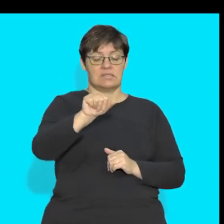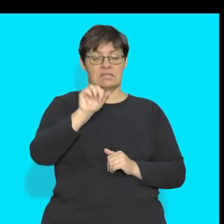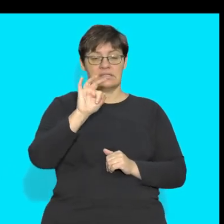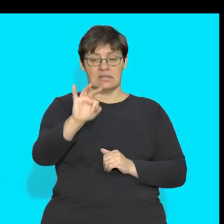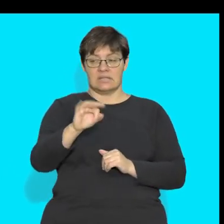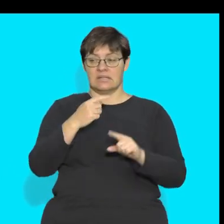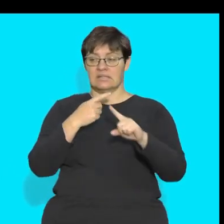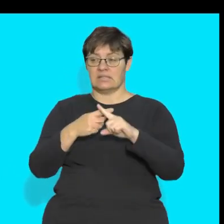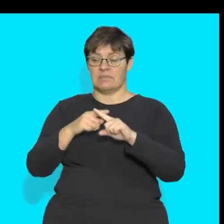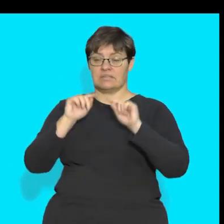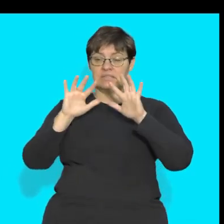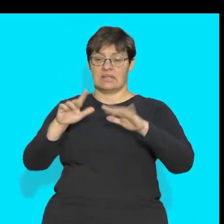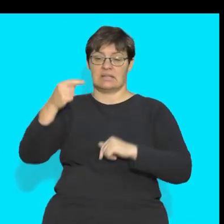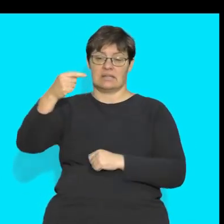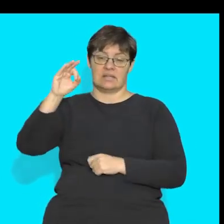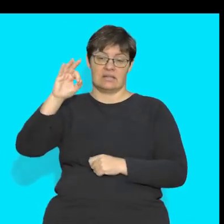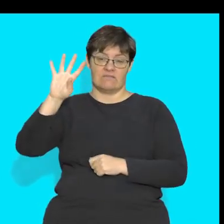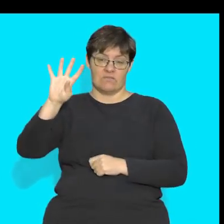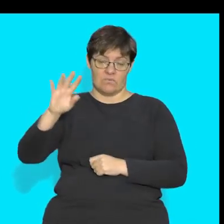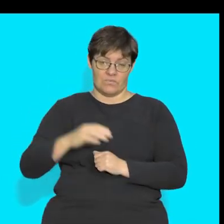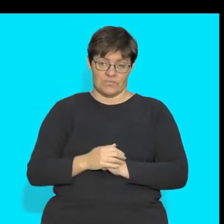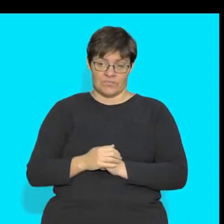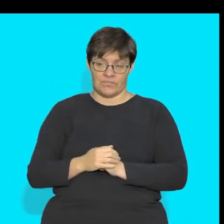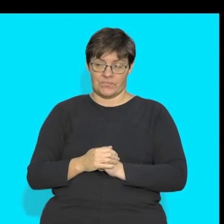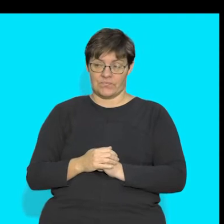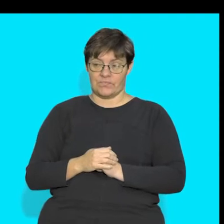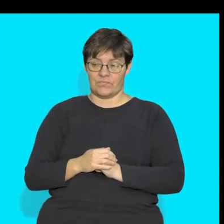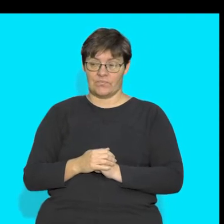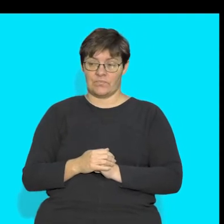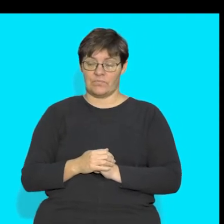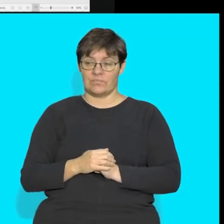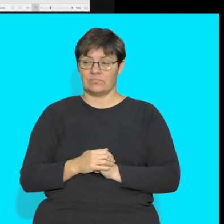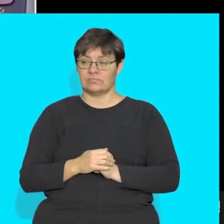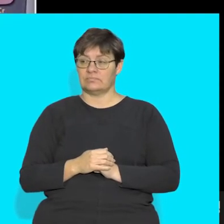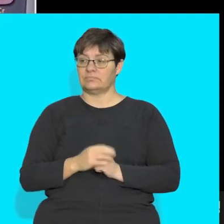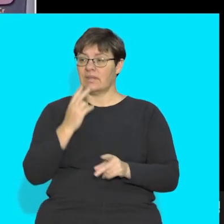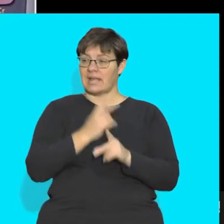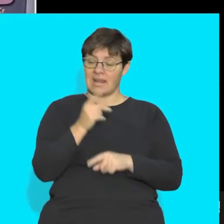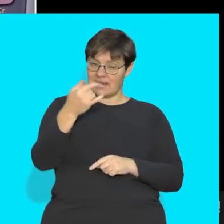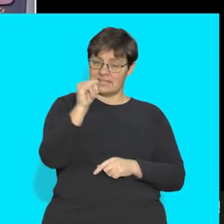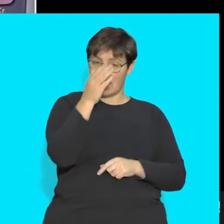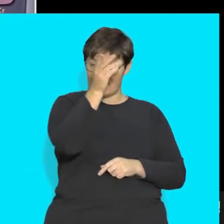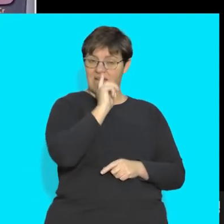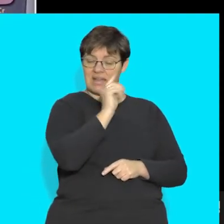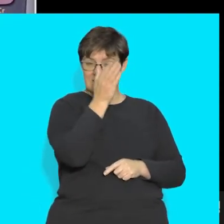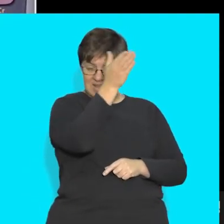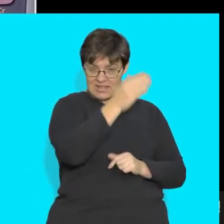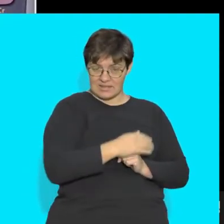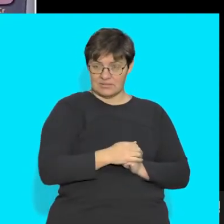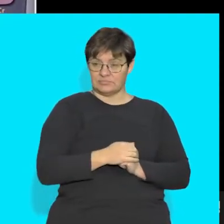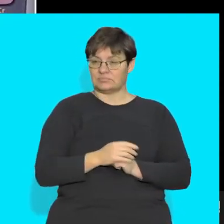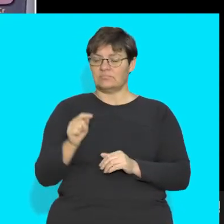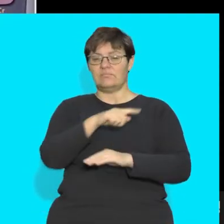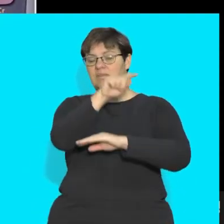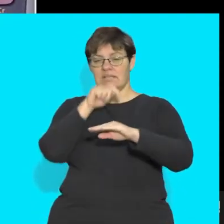by 6,63 times 10 to the minus 34. And again, I still have that answer in my calculator,